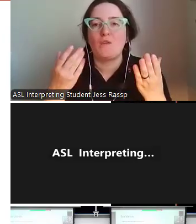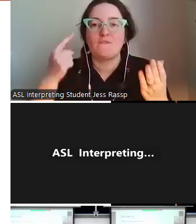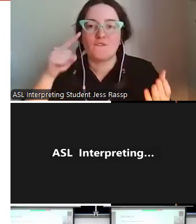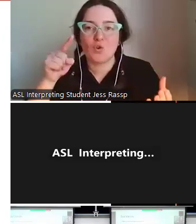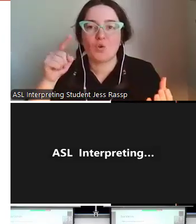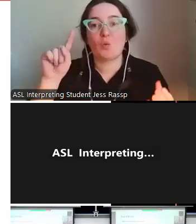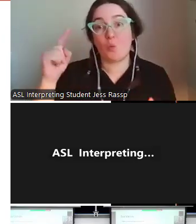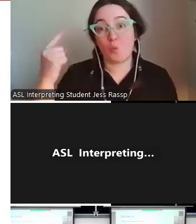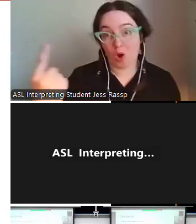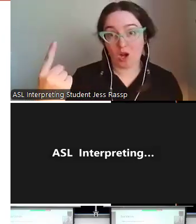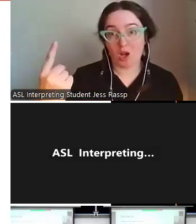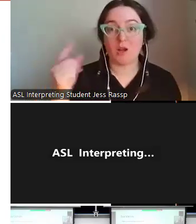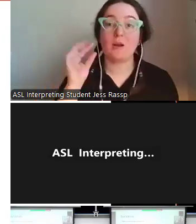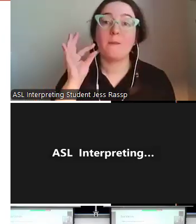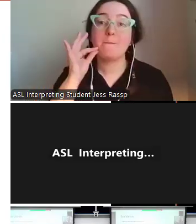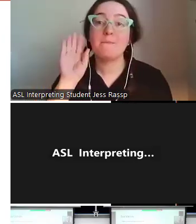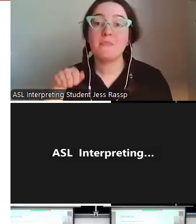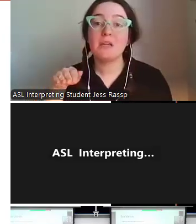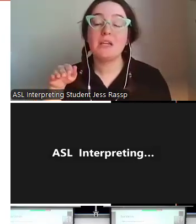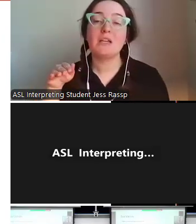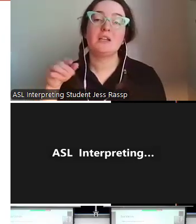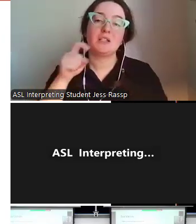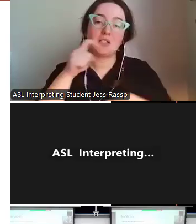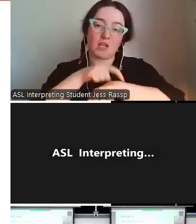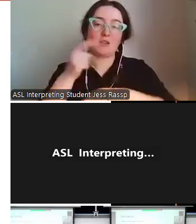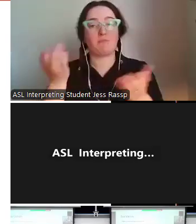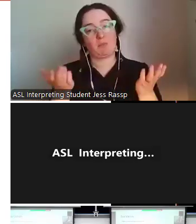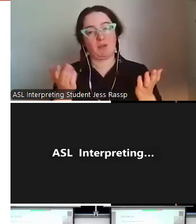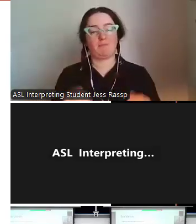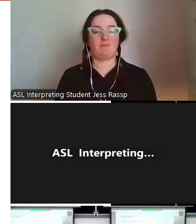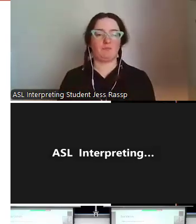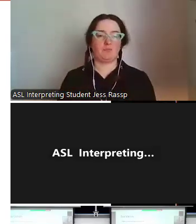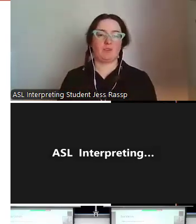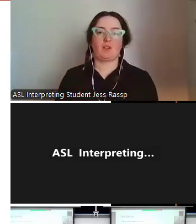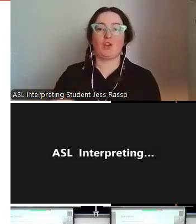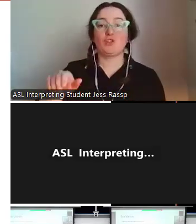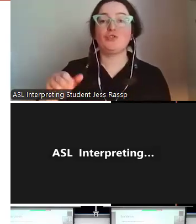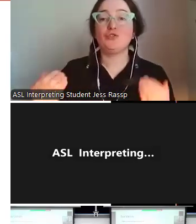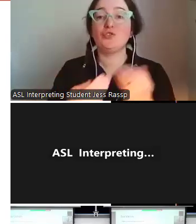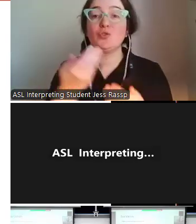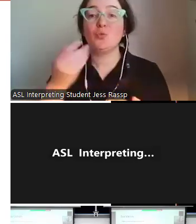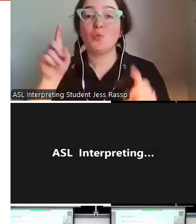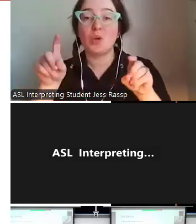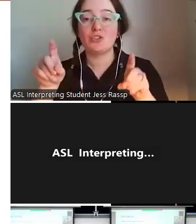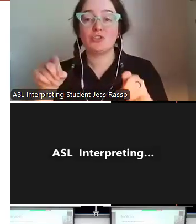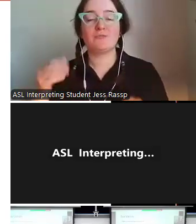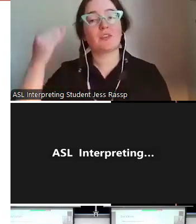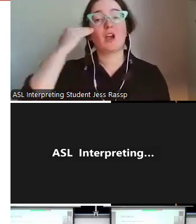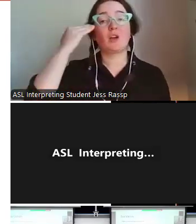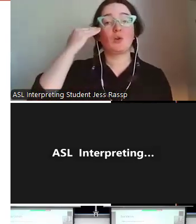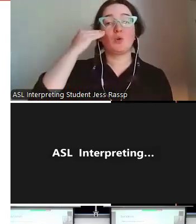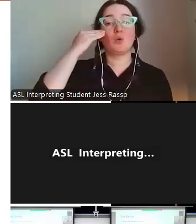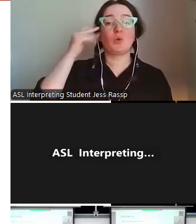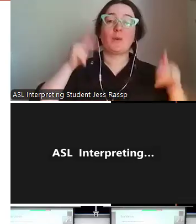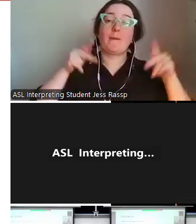Question. I know some people with Parkinson's and depression. How would they get